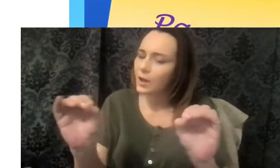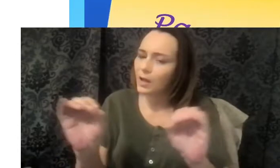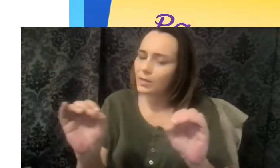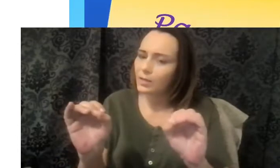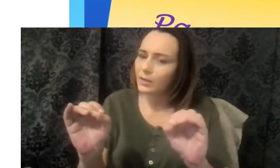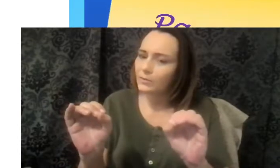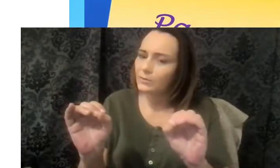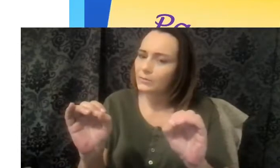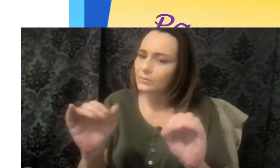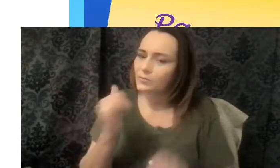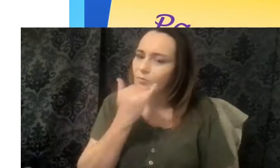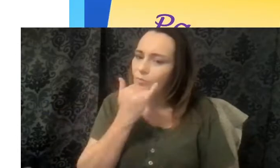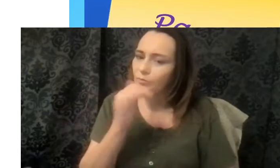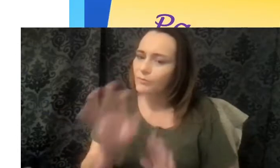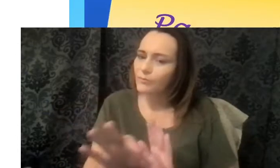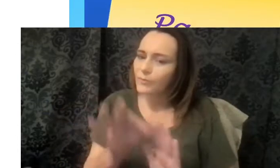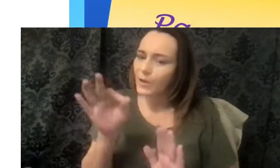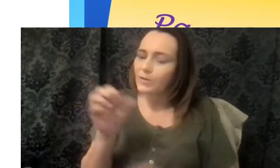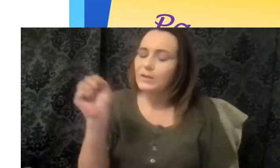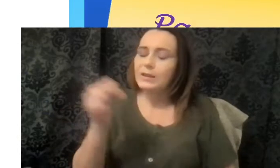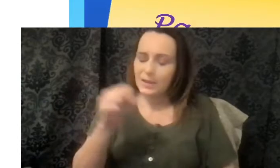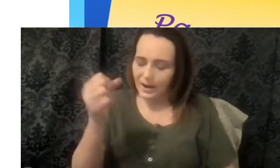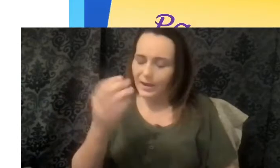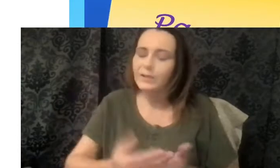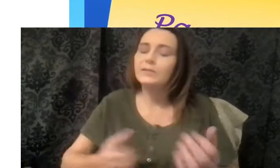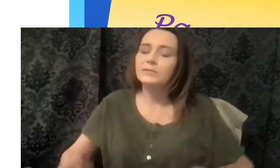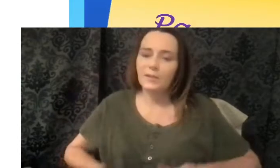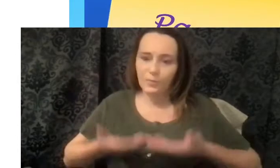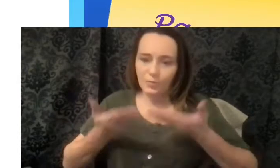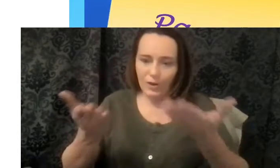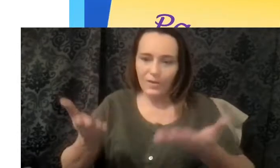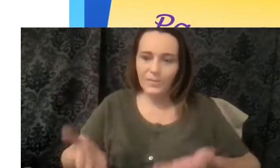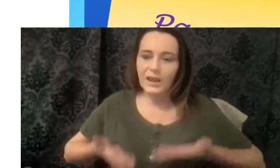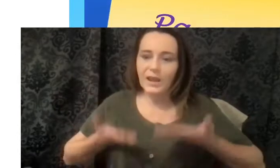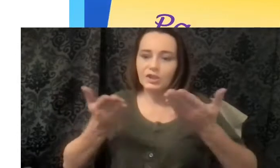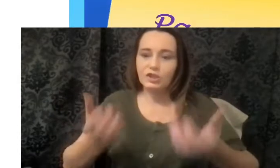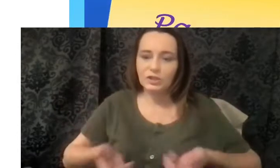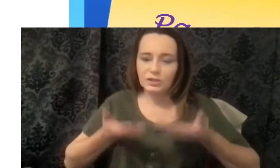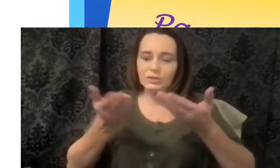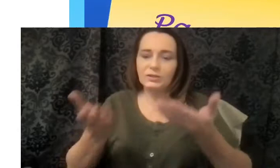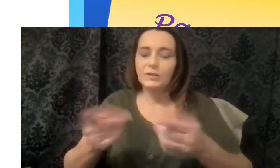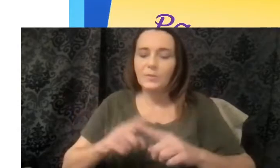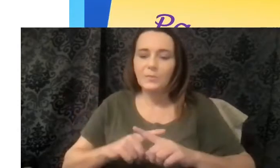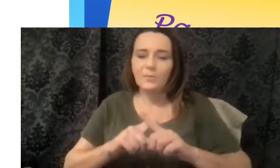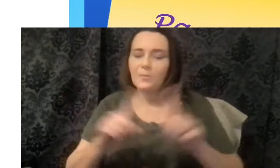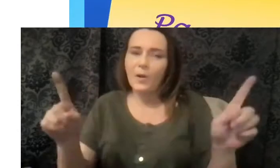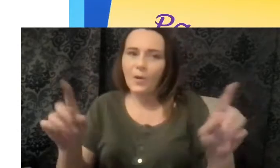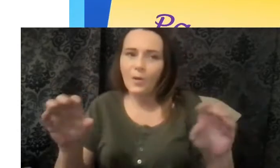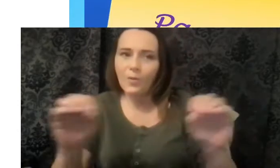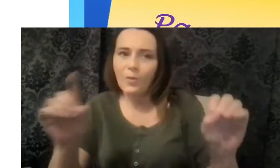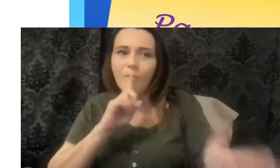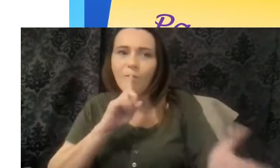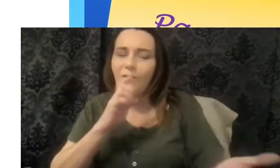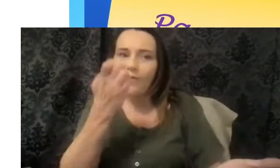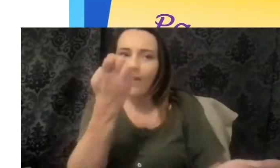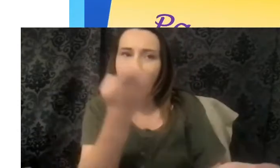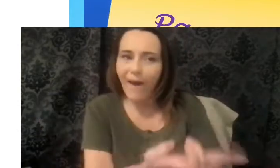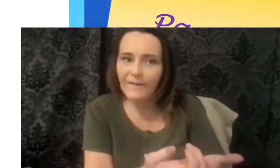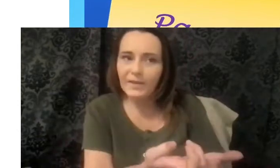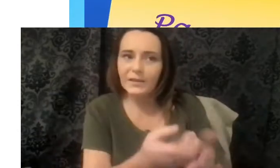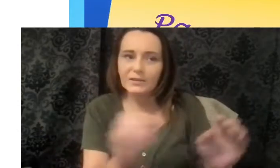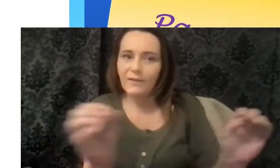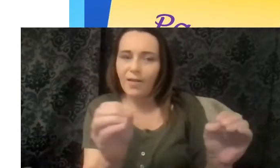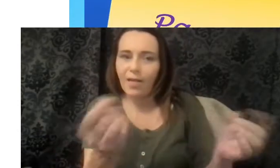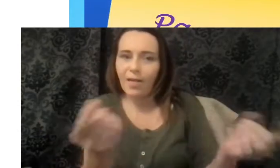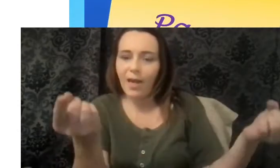untoward found. There were some recommendations, but there certainly wasn't any evidence of anything